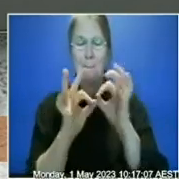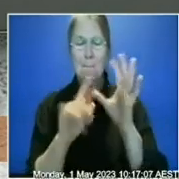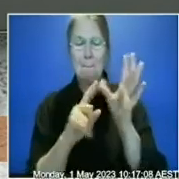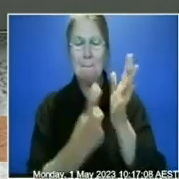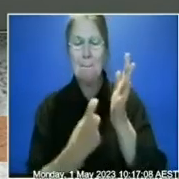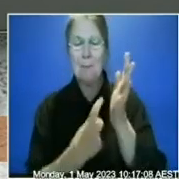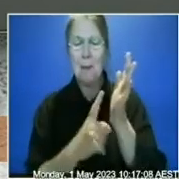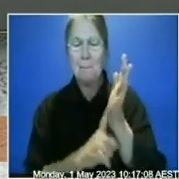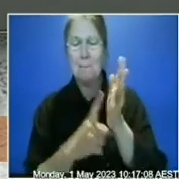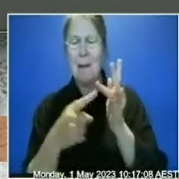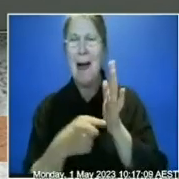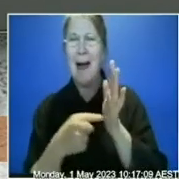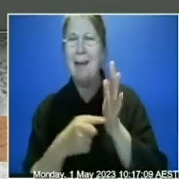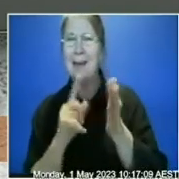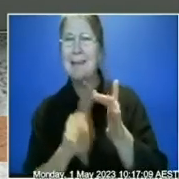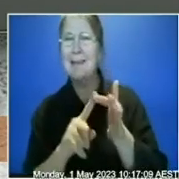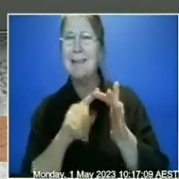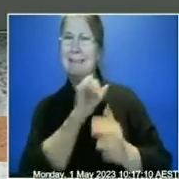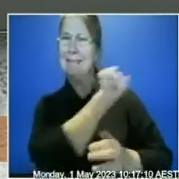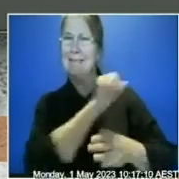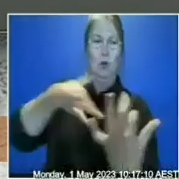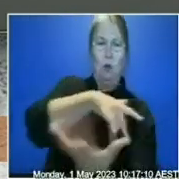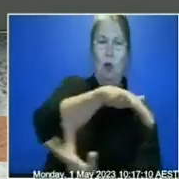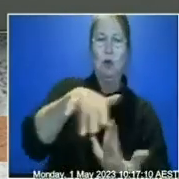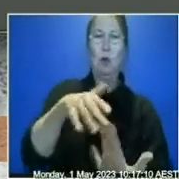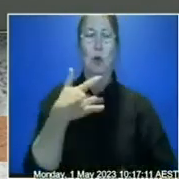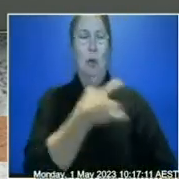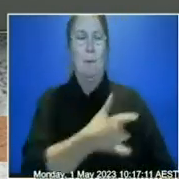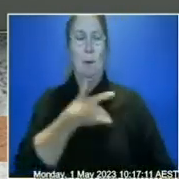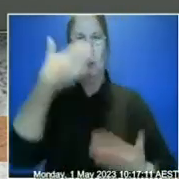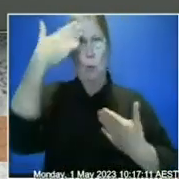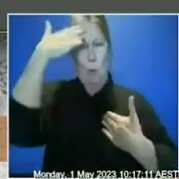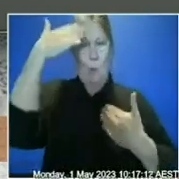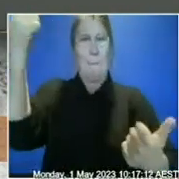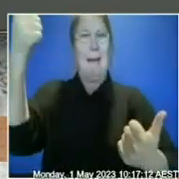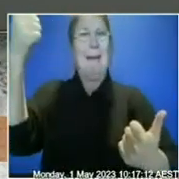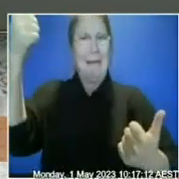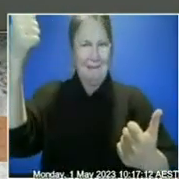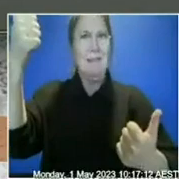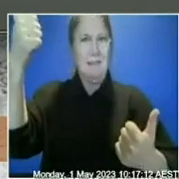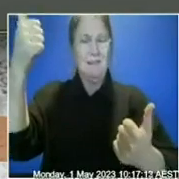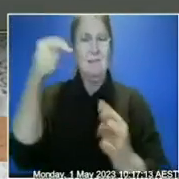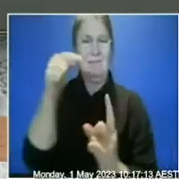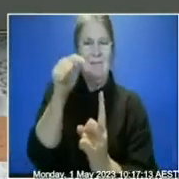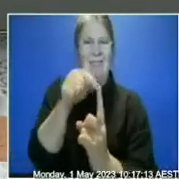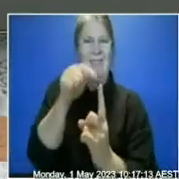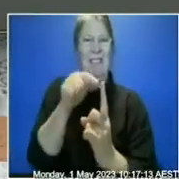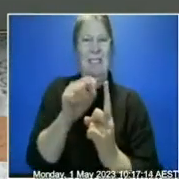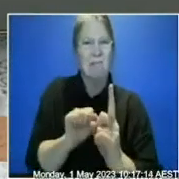is ensuring that there isn't a wrong door for Aboriginal people to access support.